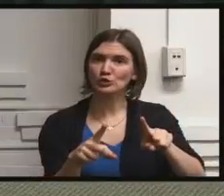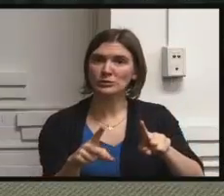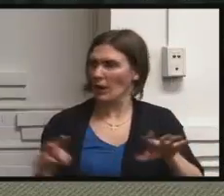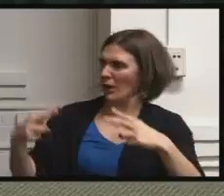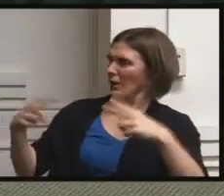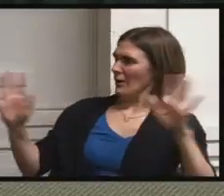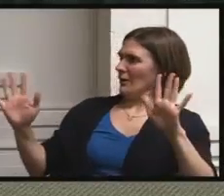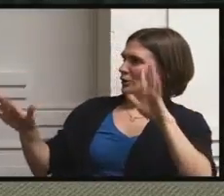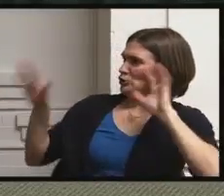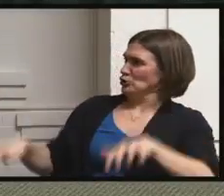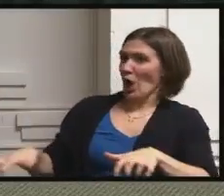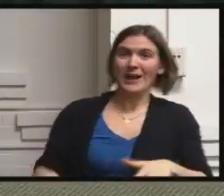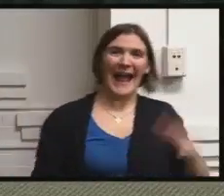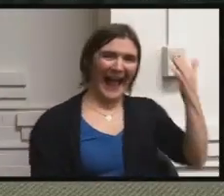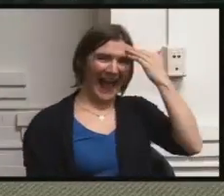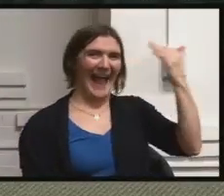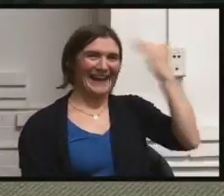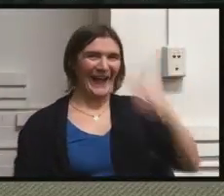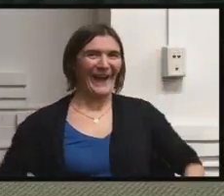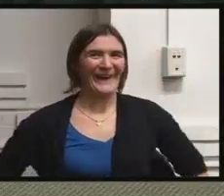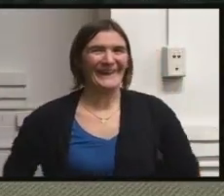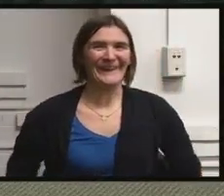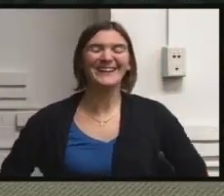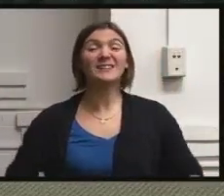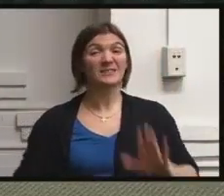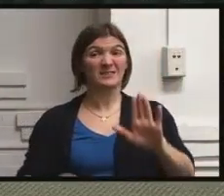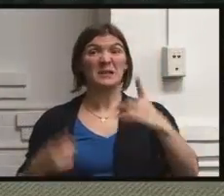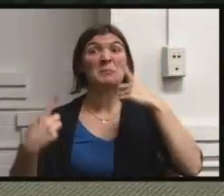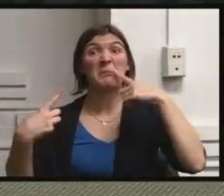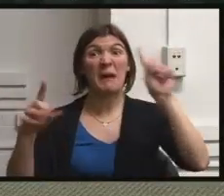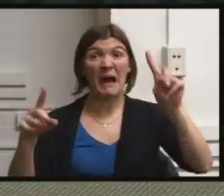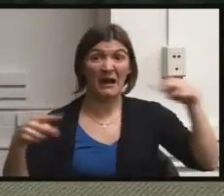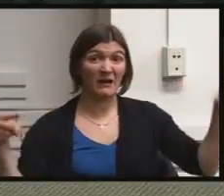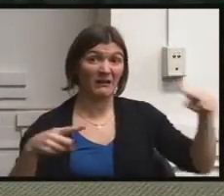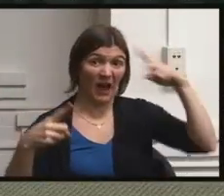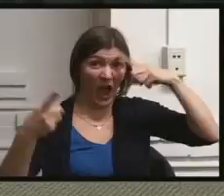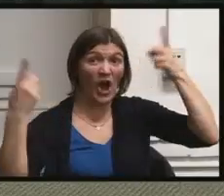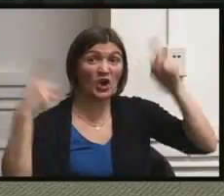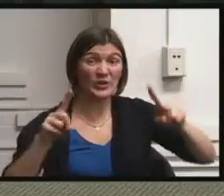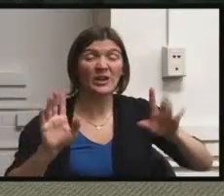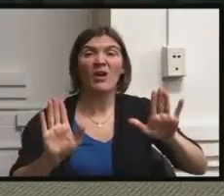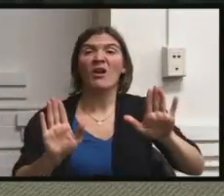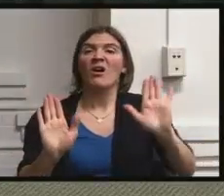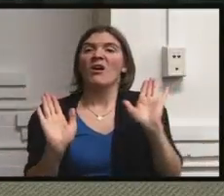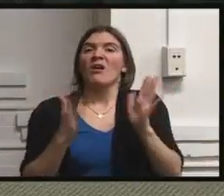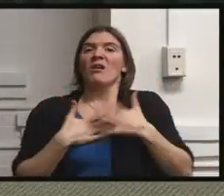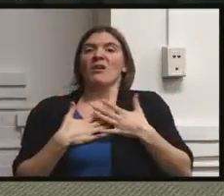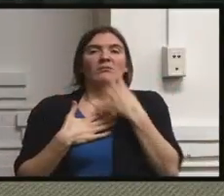Oh. I know. It might be the first time that John and I agree, so this is a really historic moment.